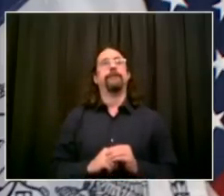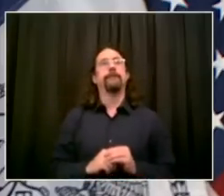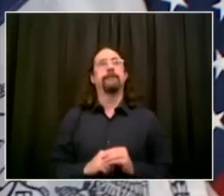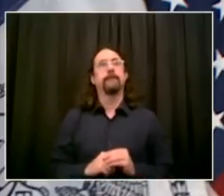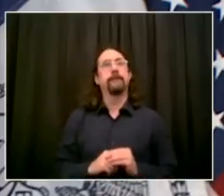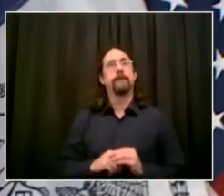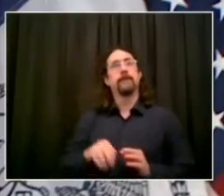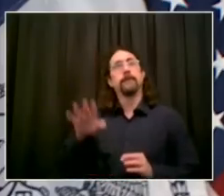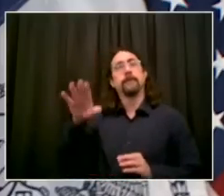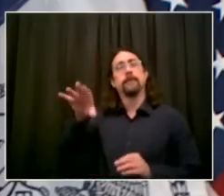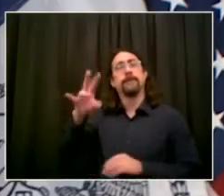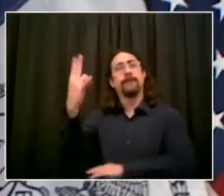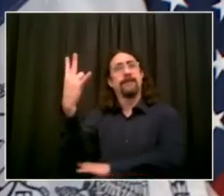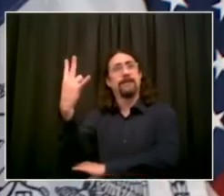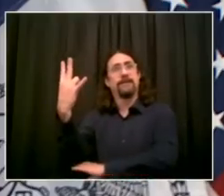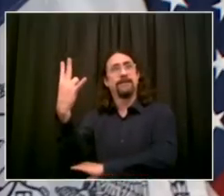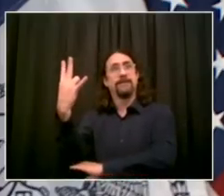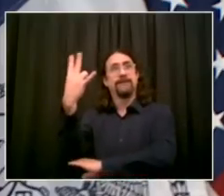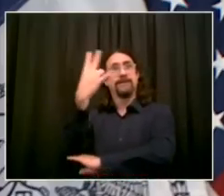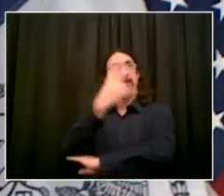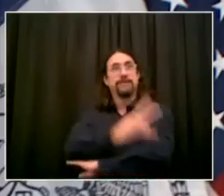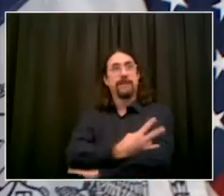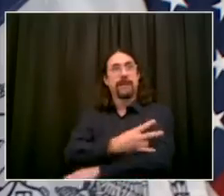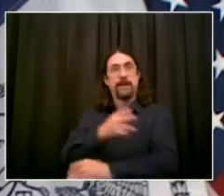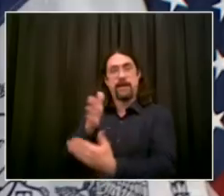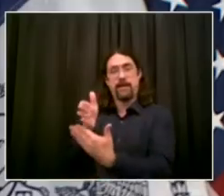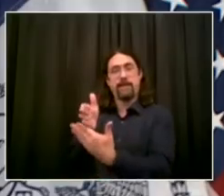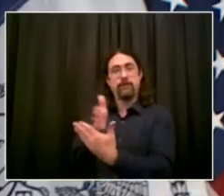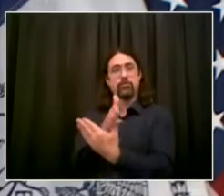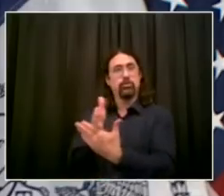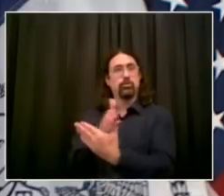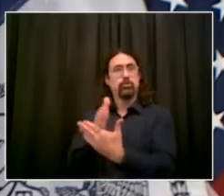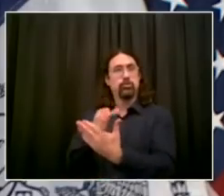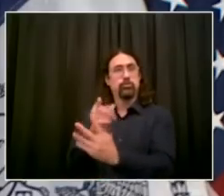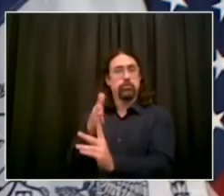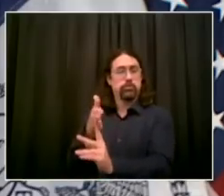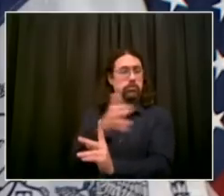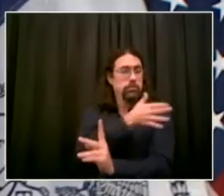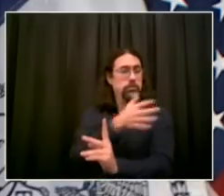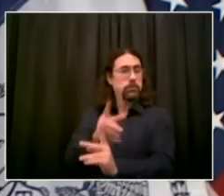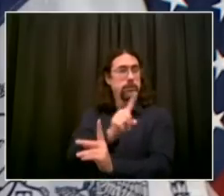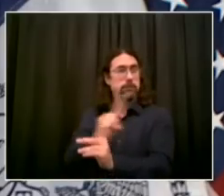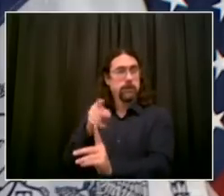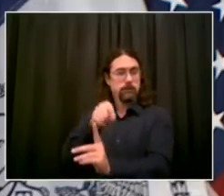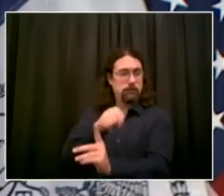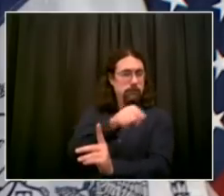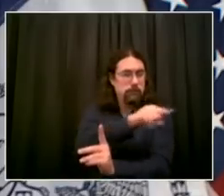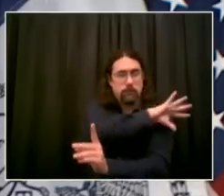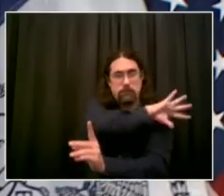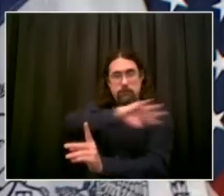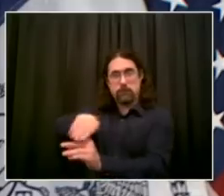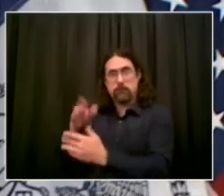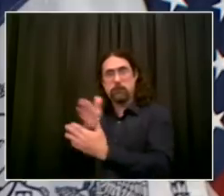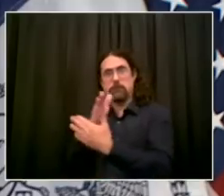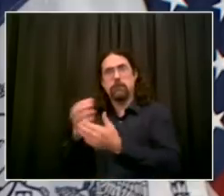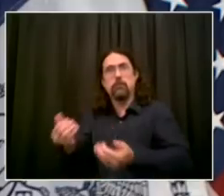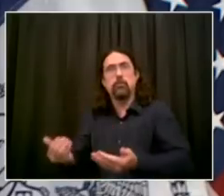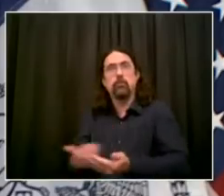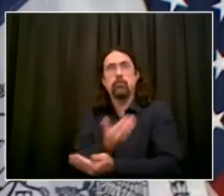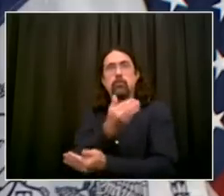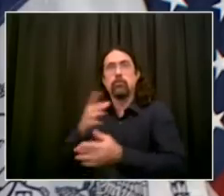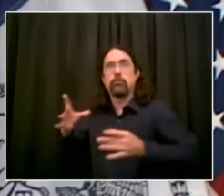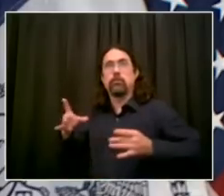The line graph is going up. What happens if the new reported